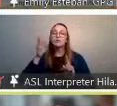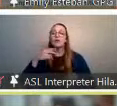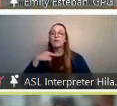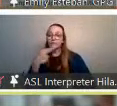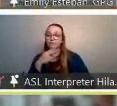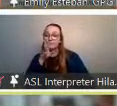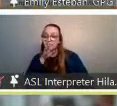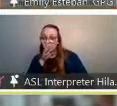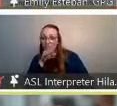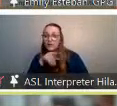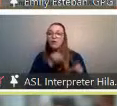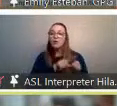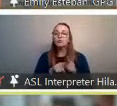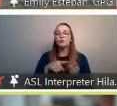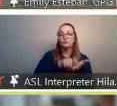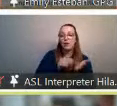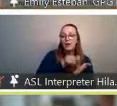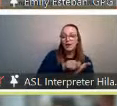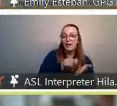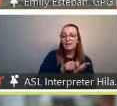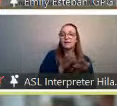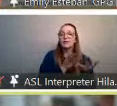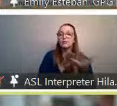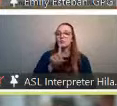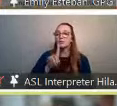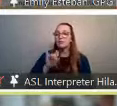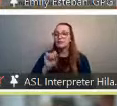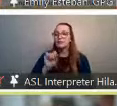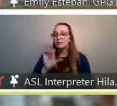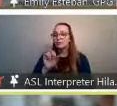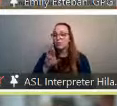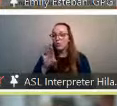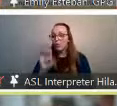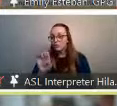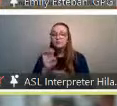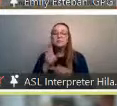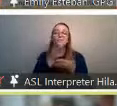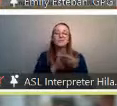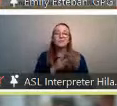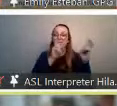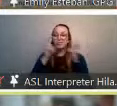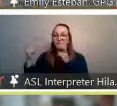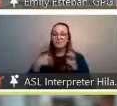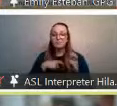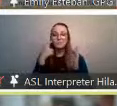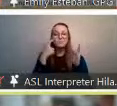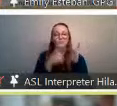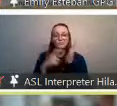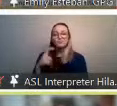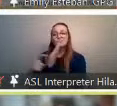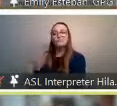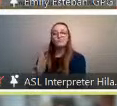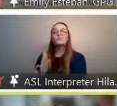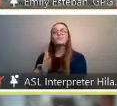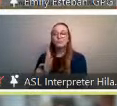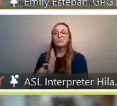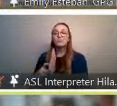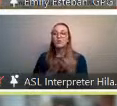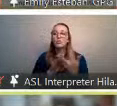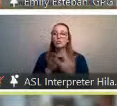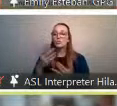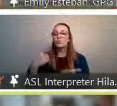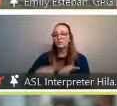through discourse. Some of the notable themes emerging from workgroup